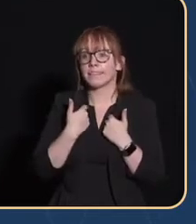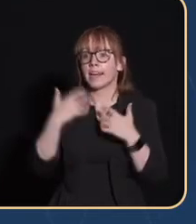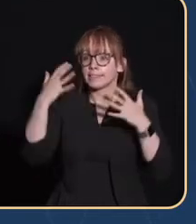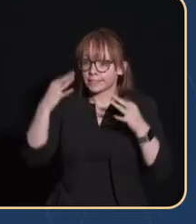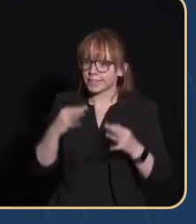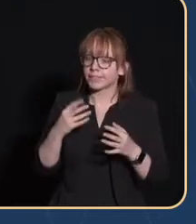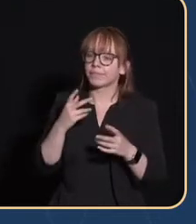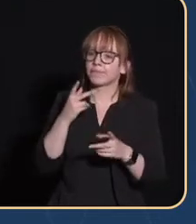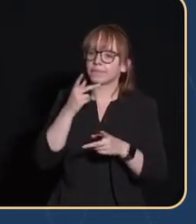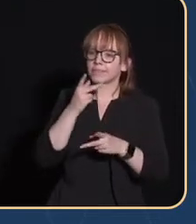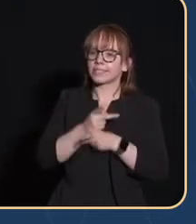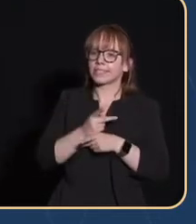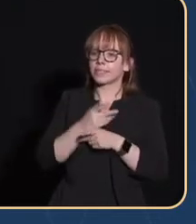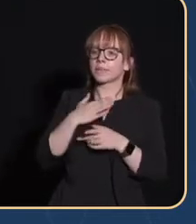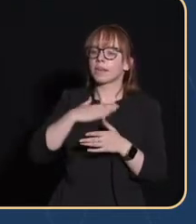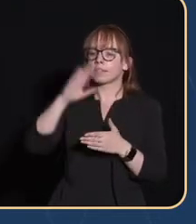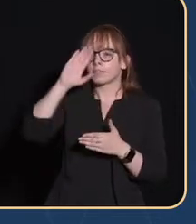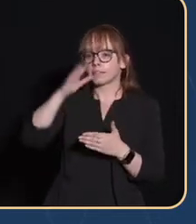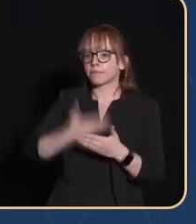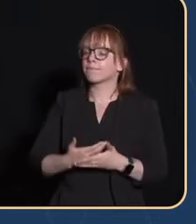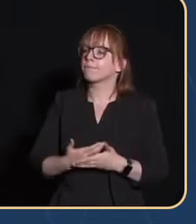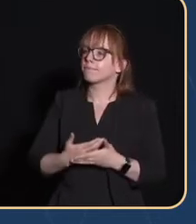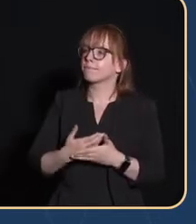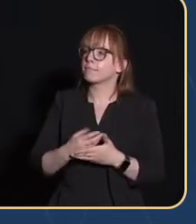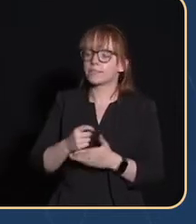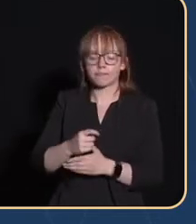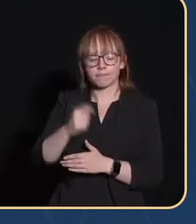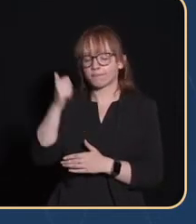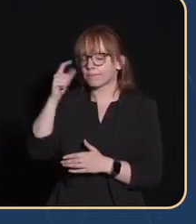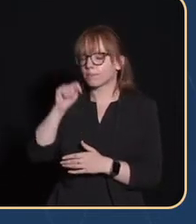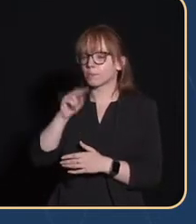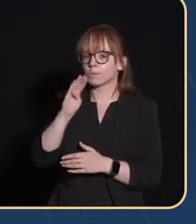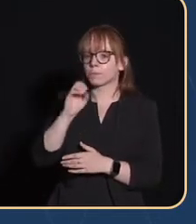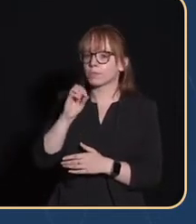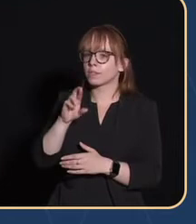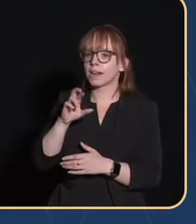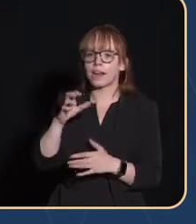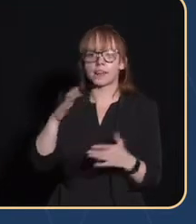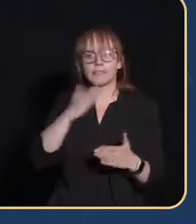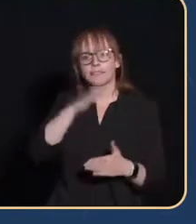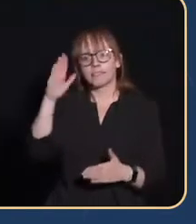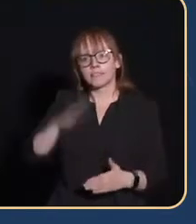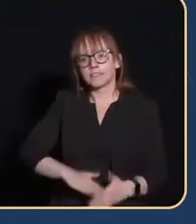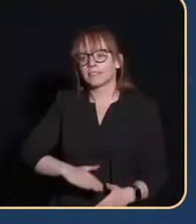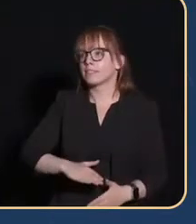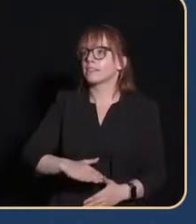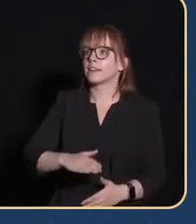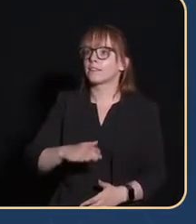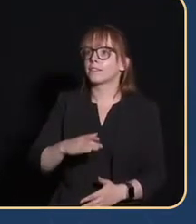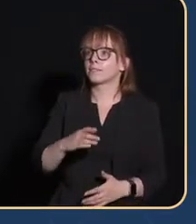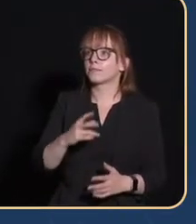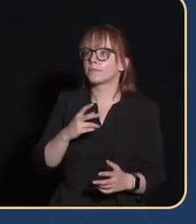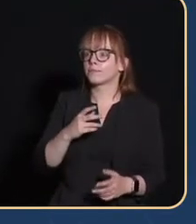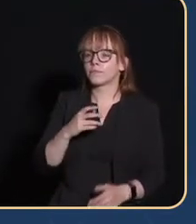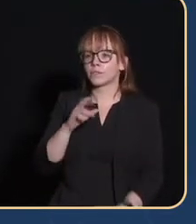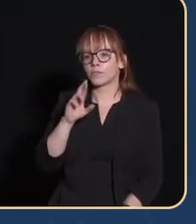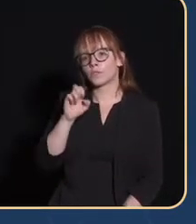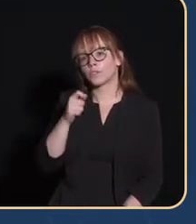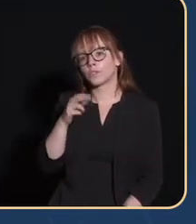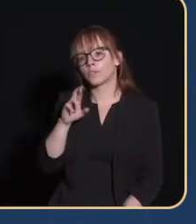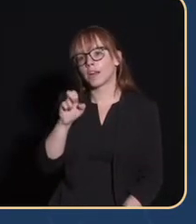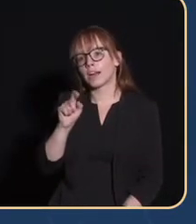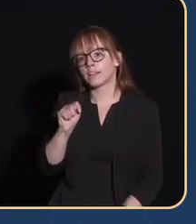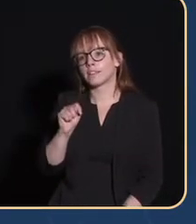my son and get rid of the tumor, and it was a decision I never regret. Eventually, I went on